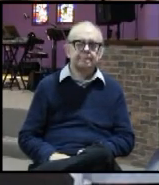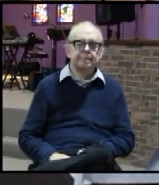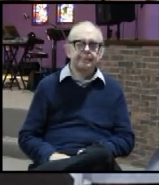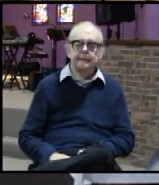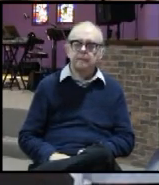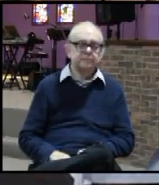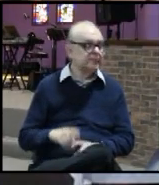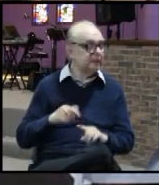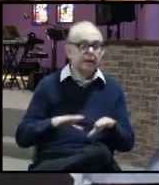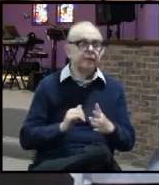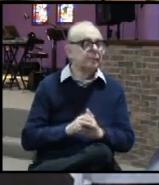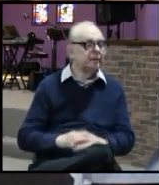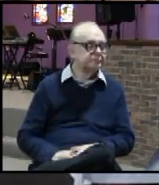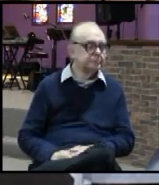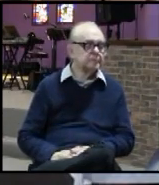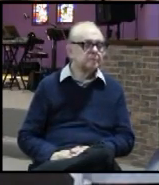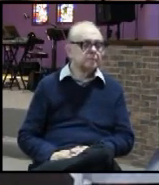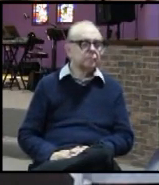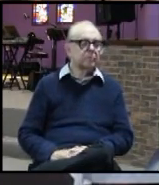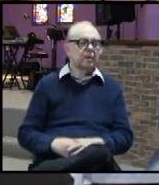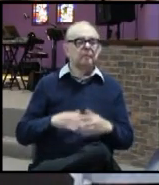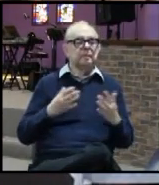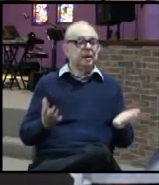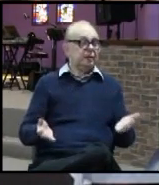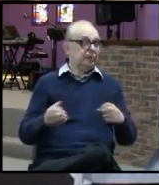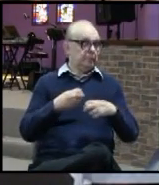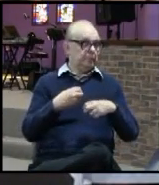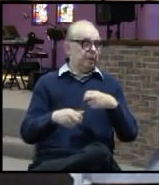can't do it. Here's the problem.